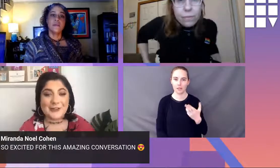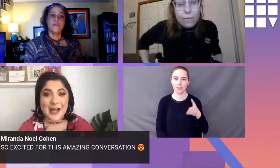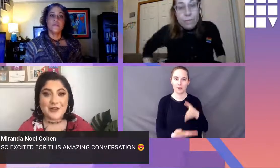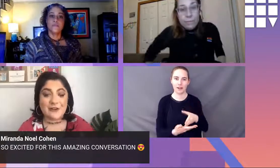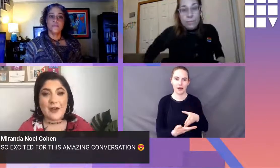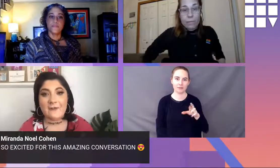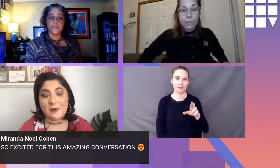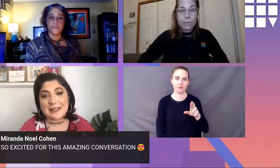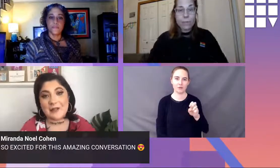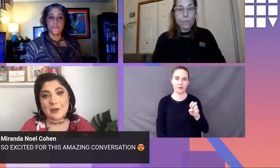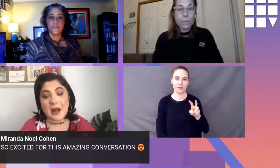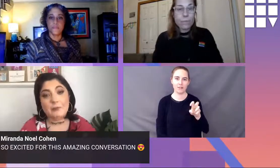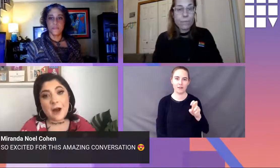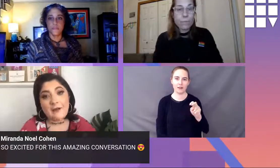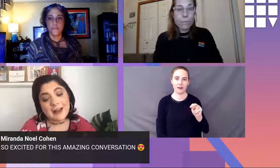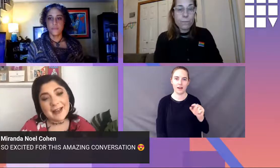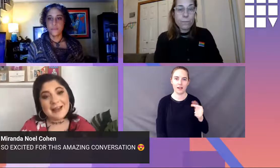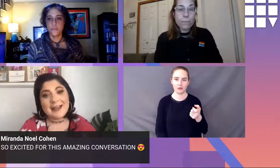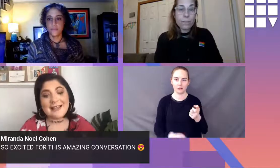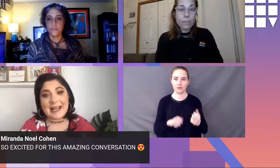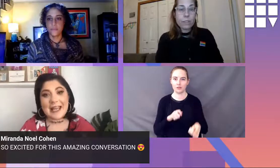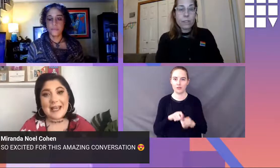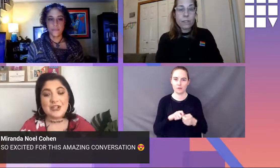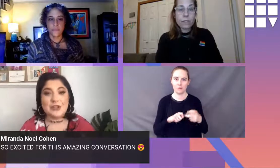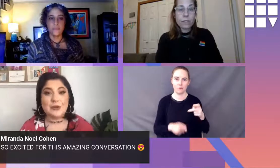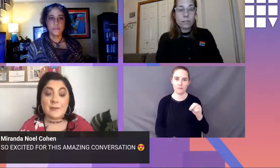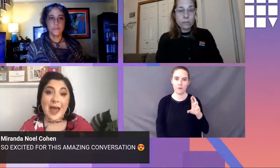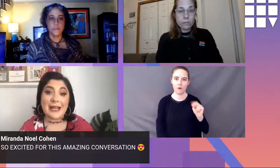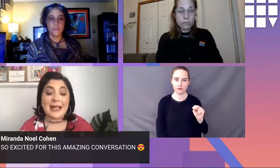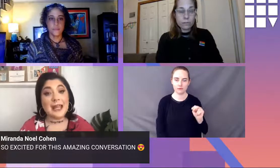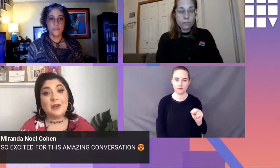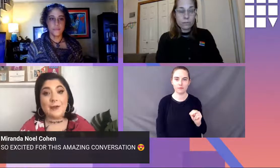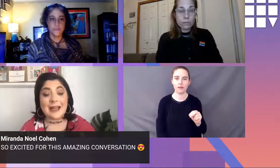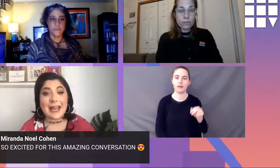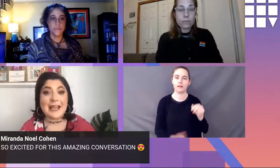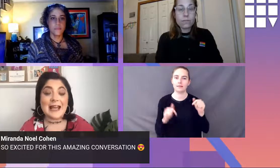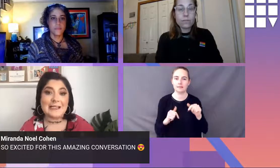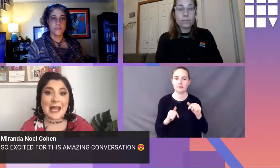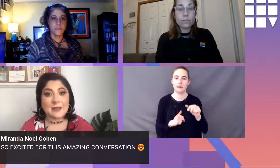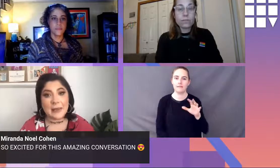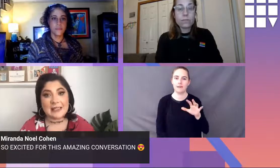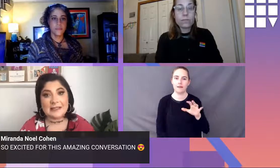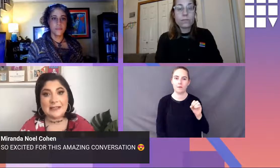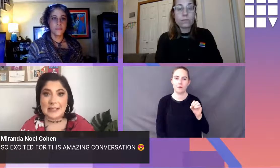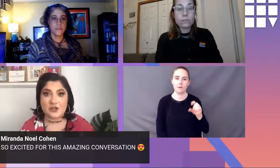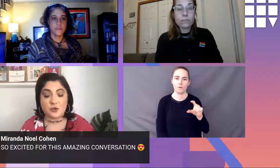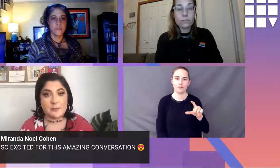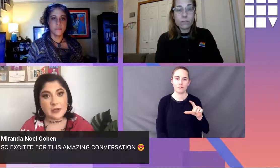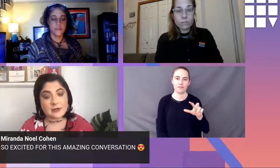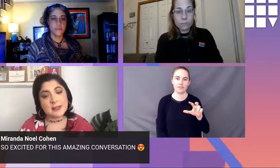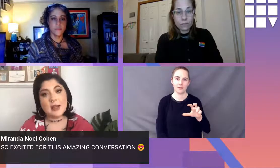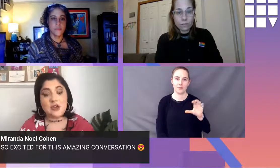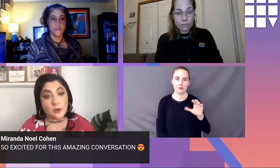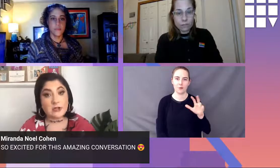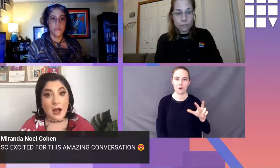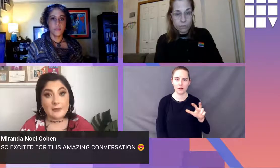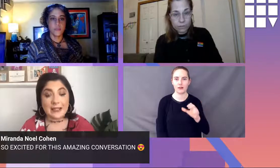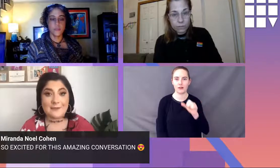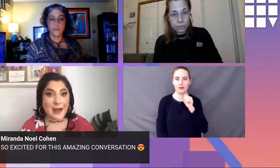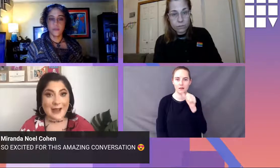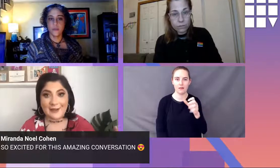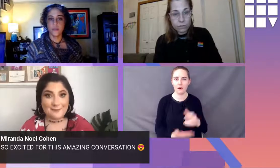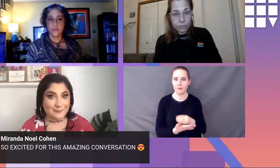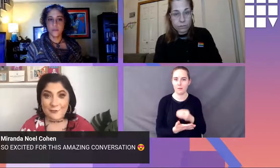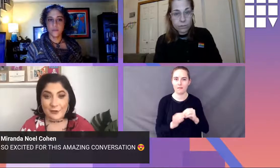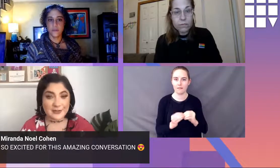is an international 501c3 nonprofit dedicated to combating and eradicating tech-based sexual abuse, known